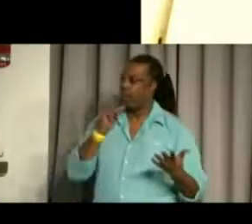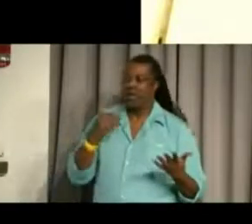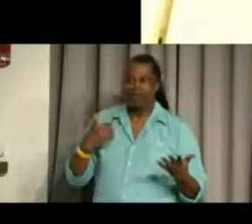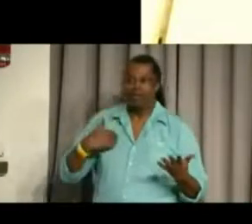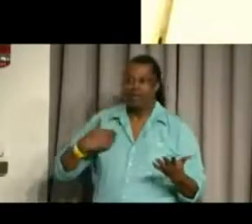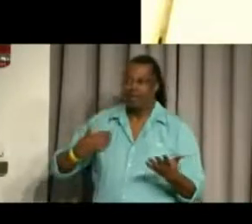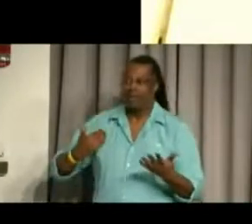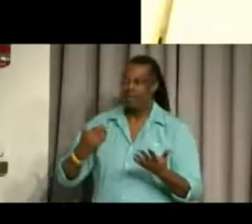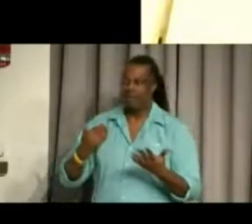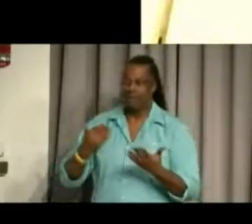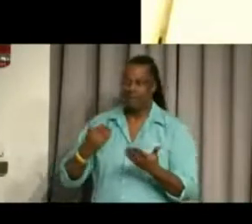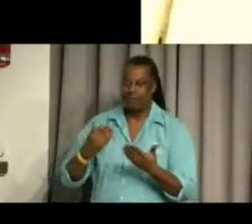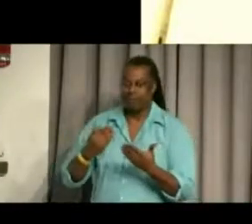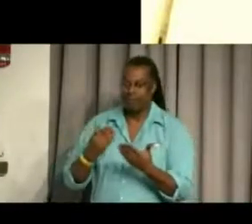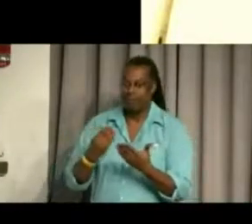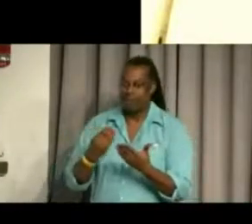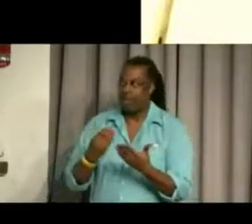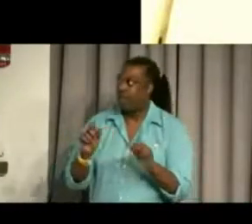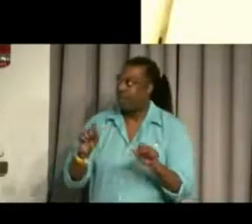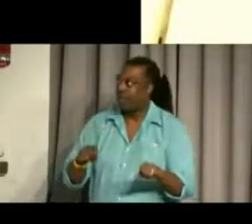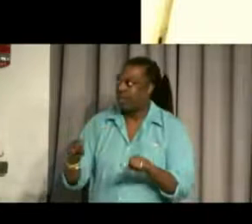water department to